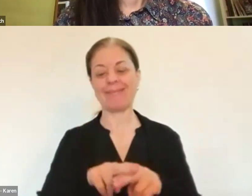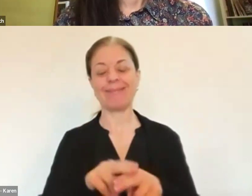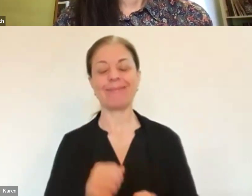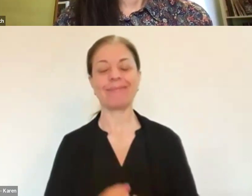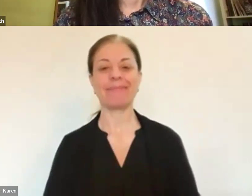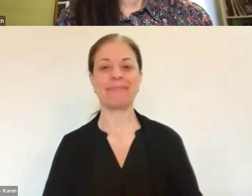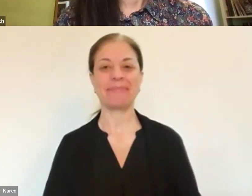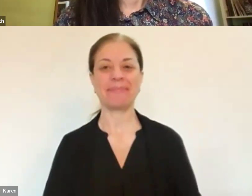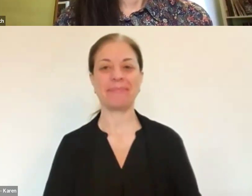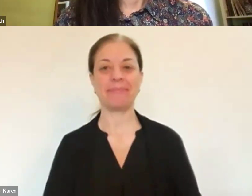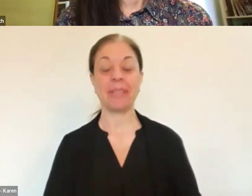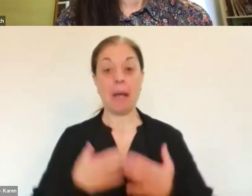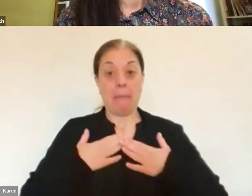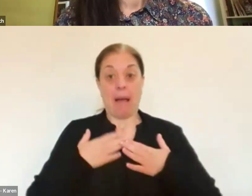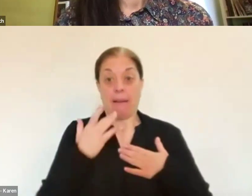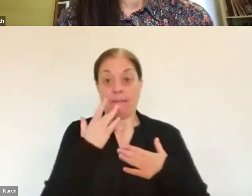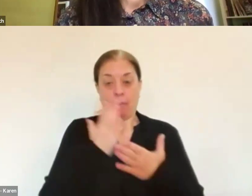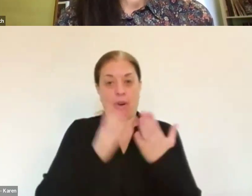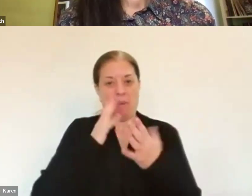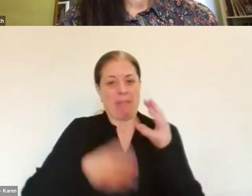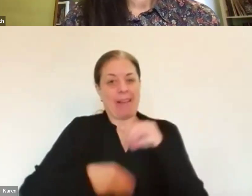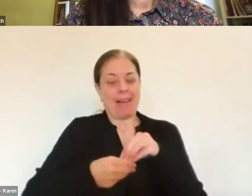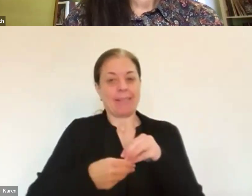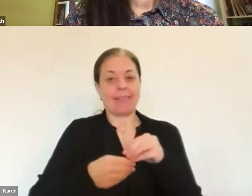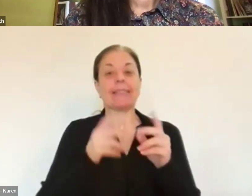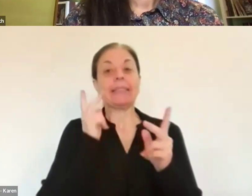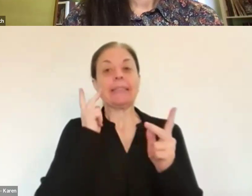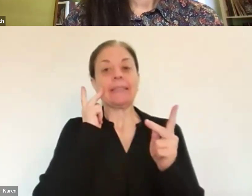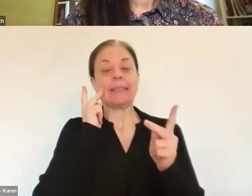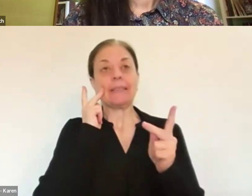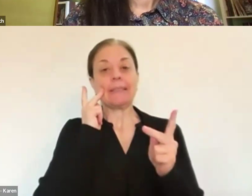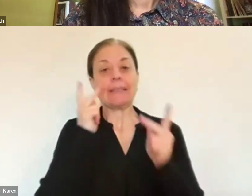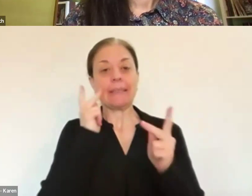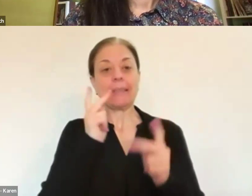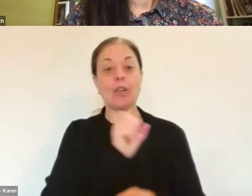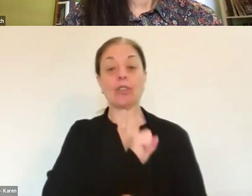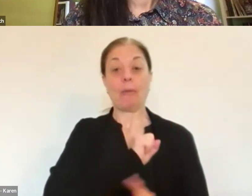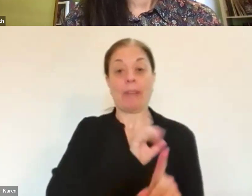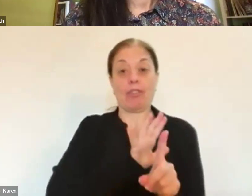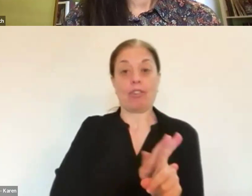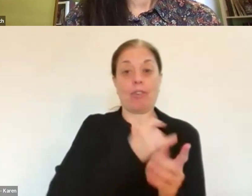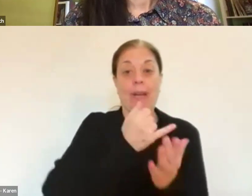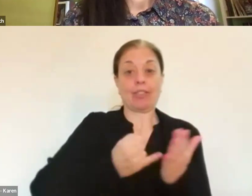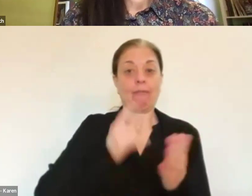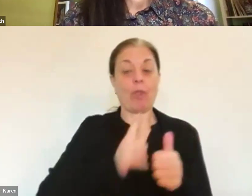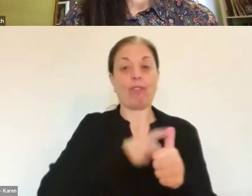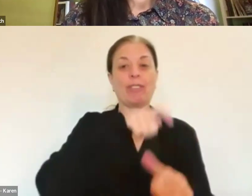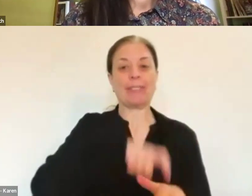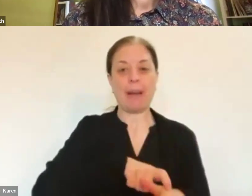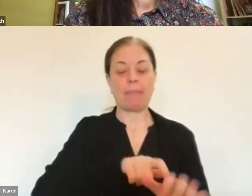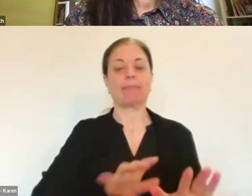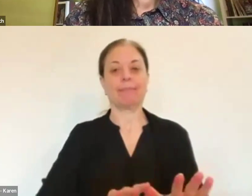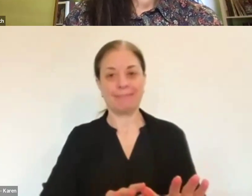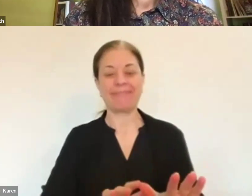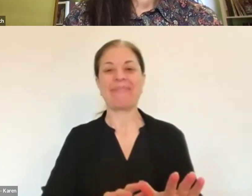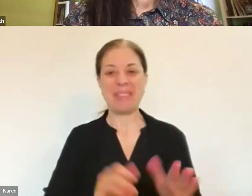And my favorite part, I will say, it was just seeing Safiya's illustrations for the first time. I think that